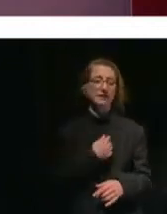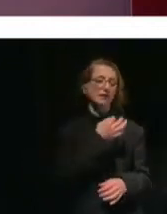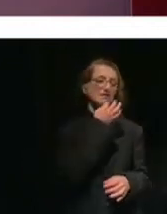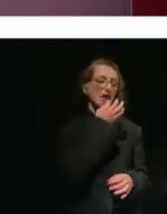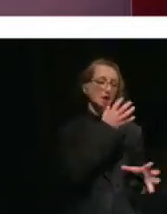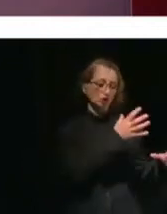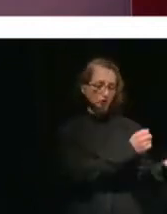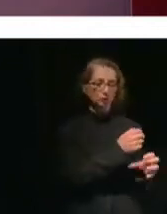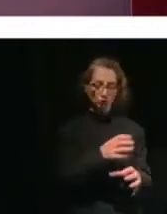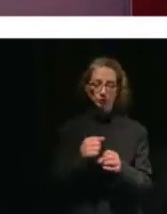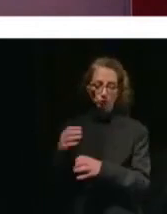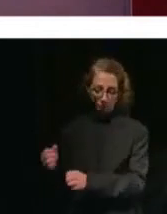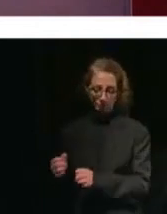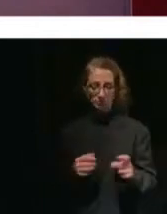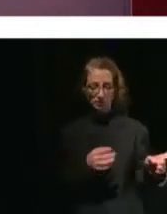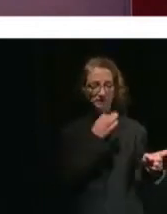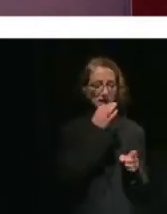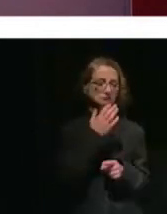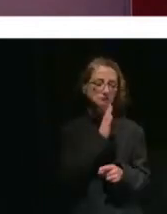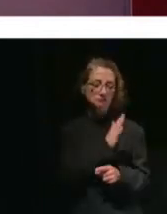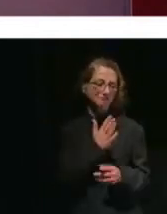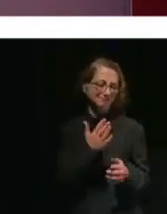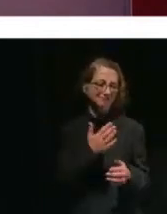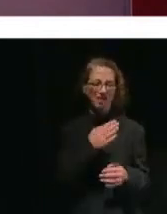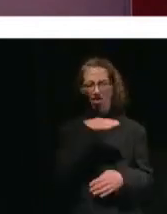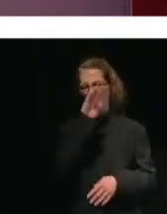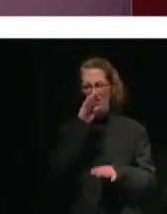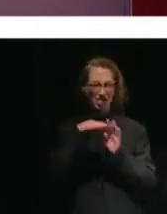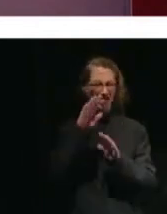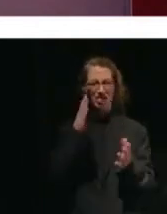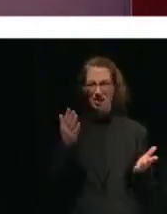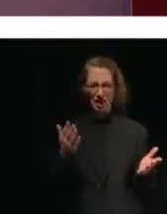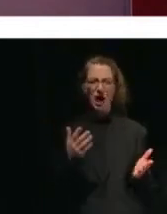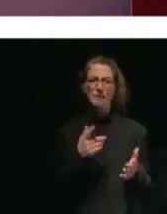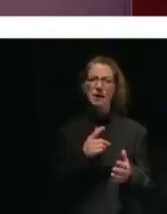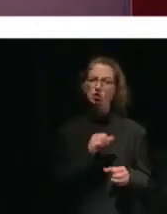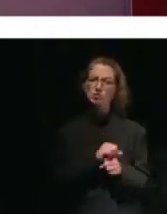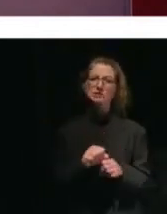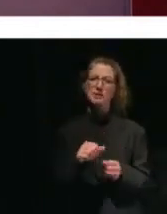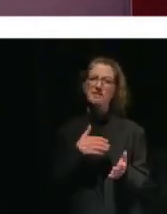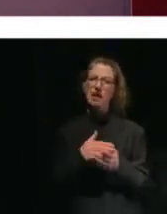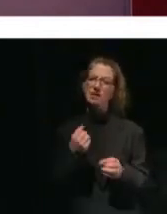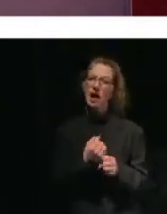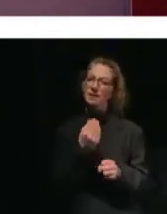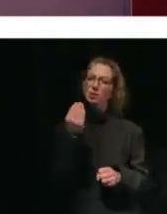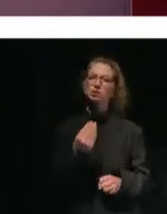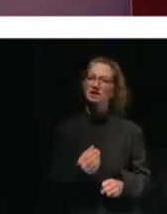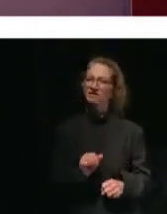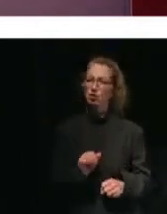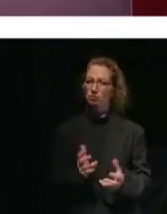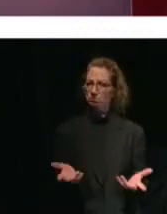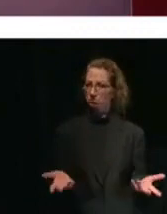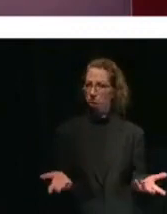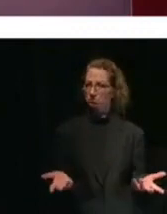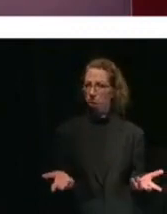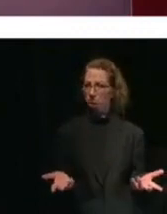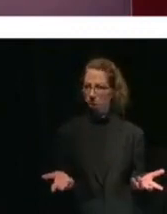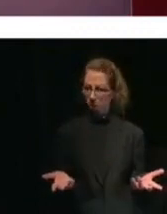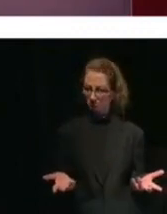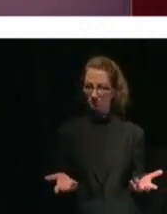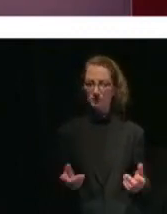And talk with them about the motivations of continuing to work within the independent performing arts, and with point 5,